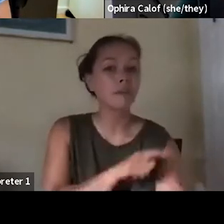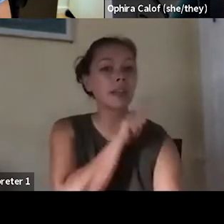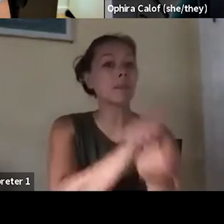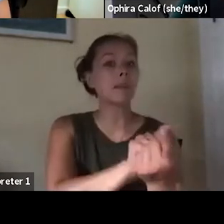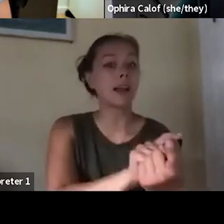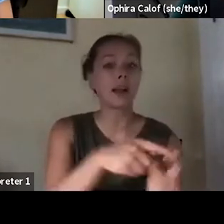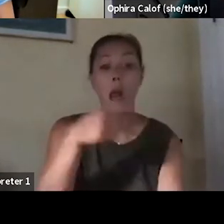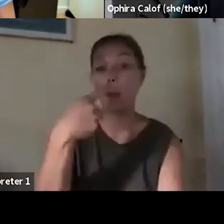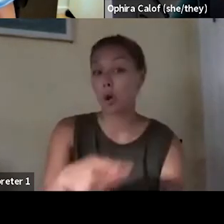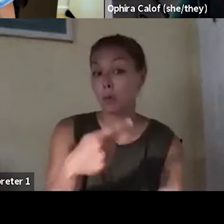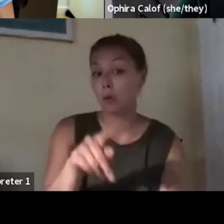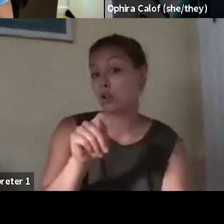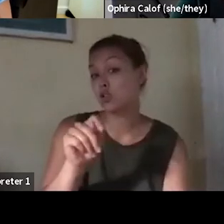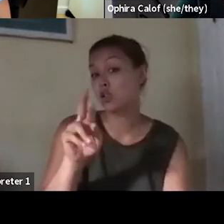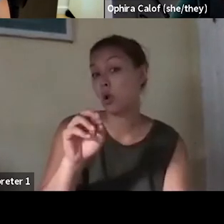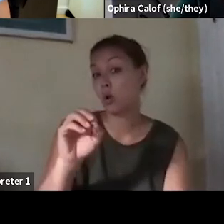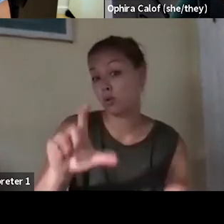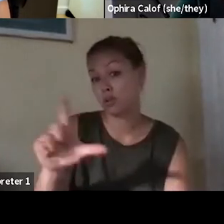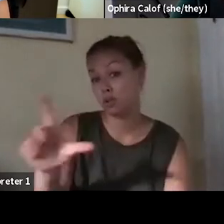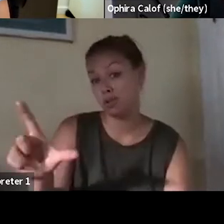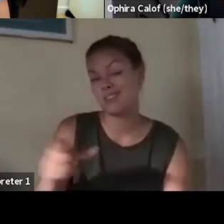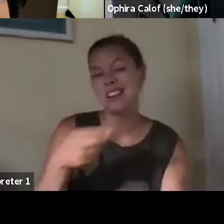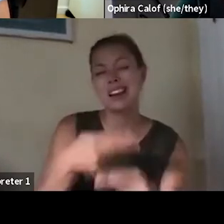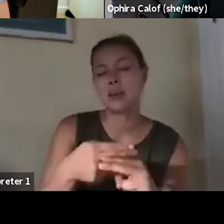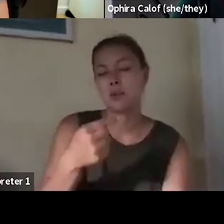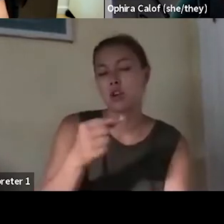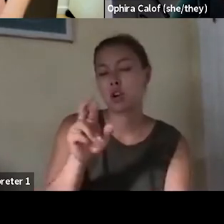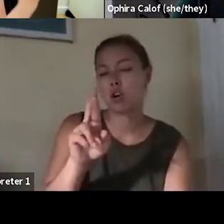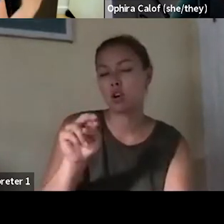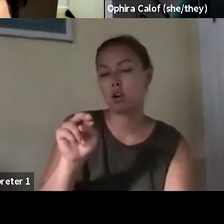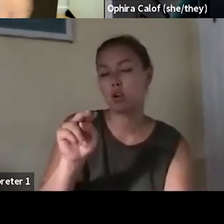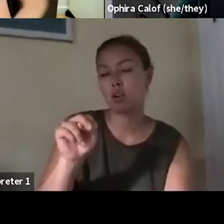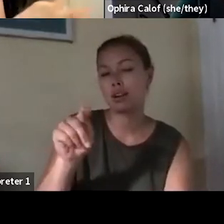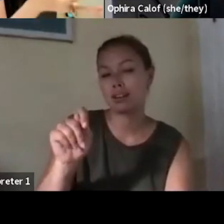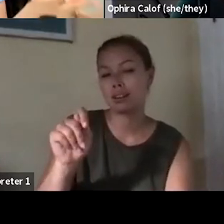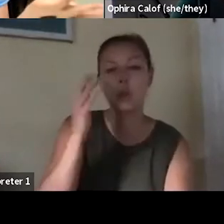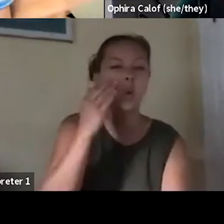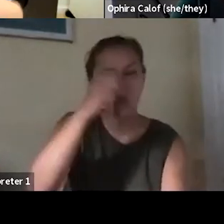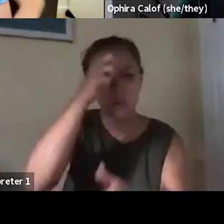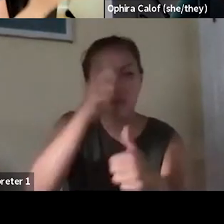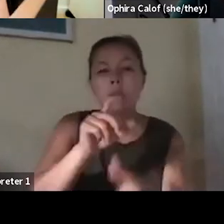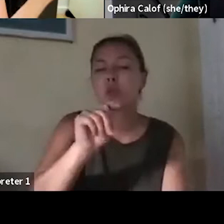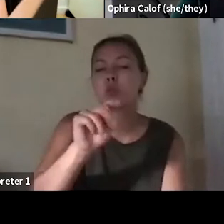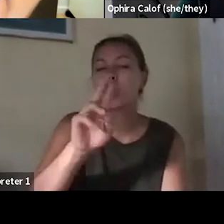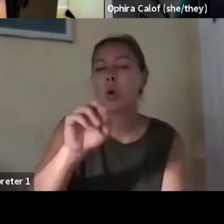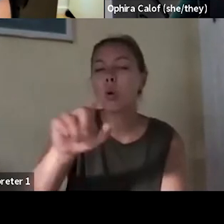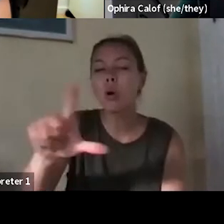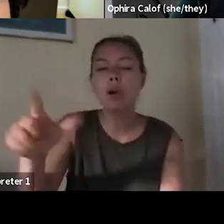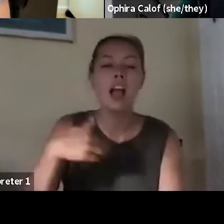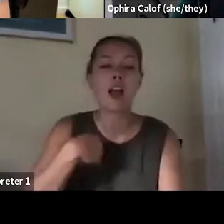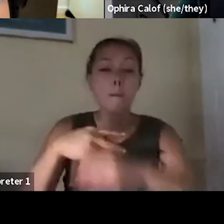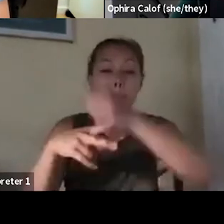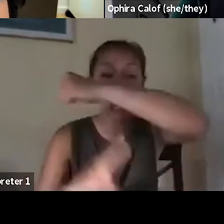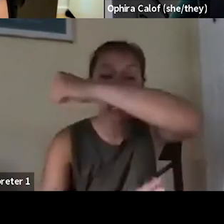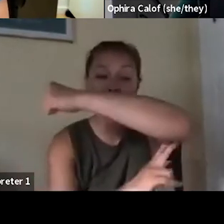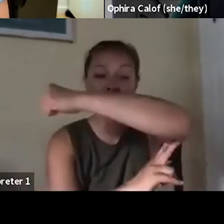Grunt, played by Bobby Moynihan. And Grunt has lost his bridge. You know, trolls have bridges and they collect money and he can't find his bridge.